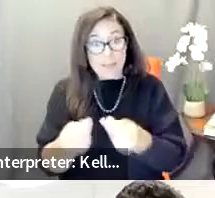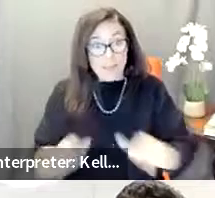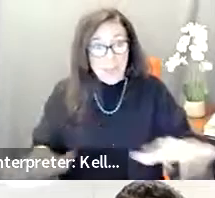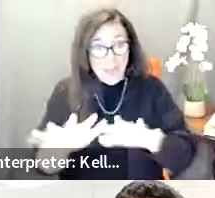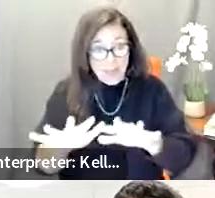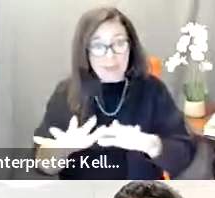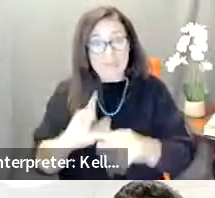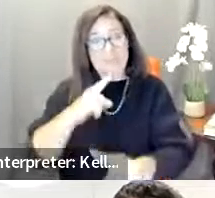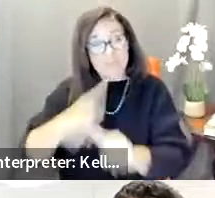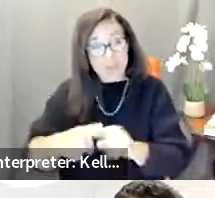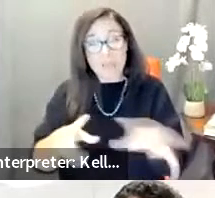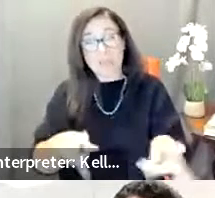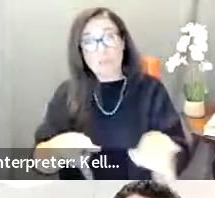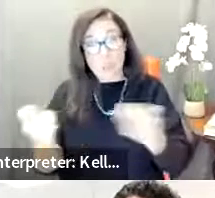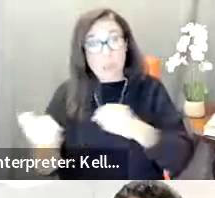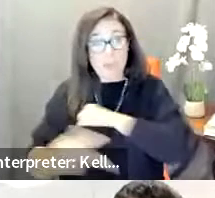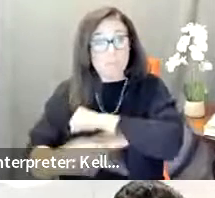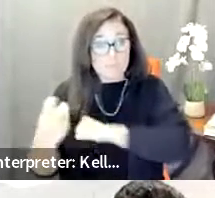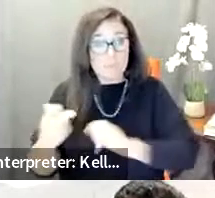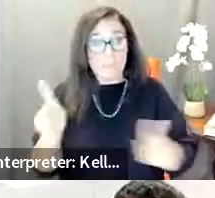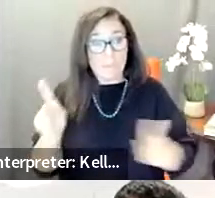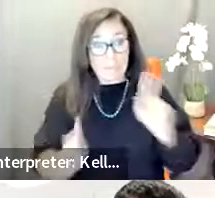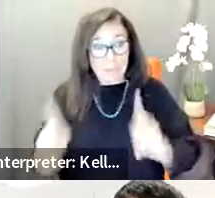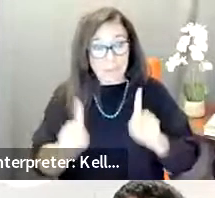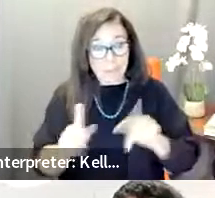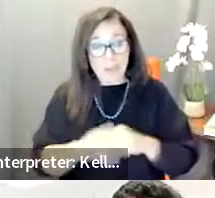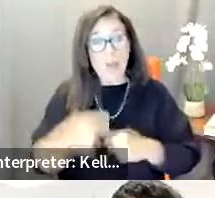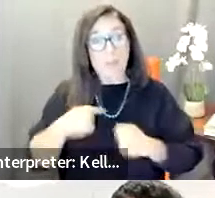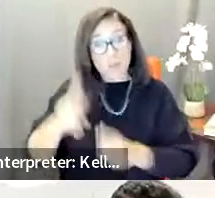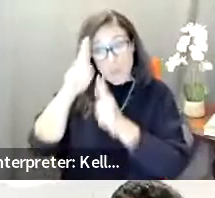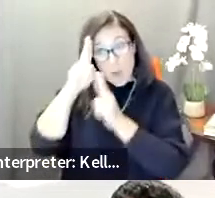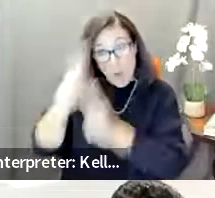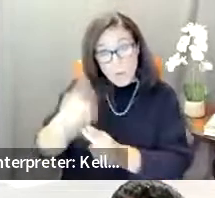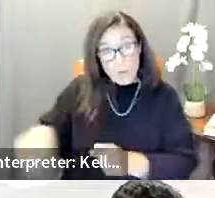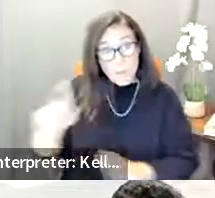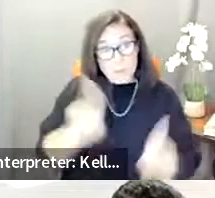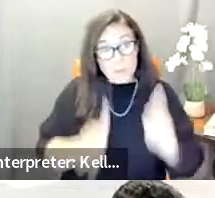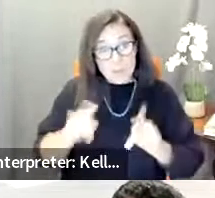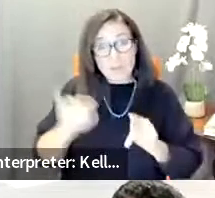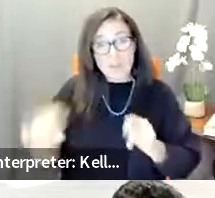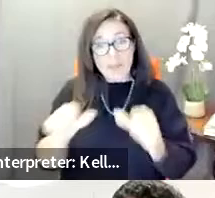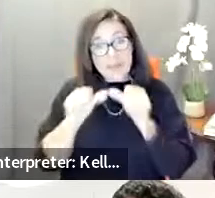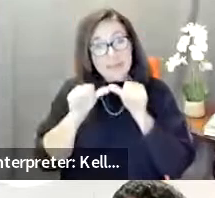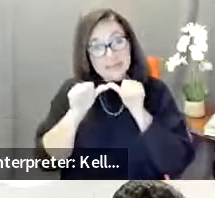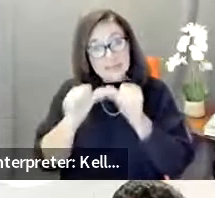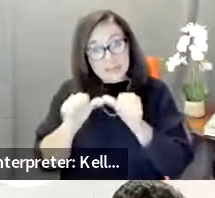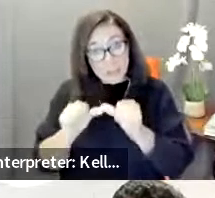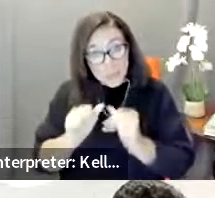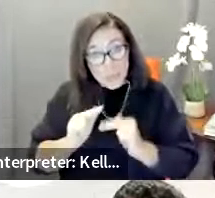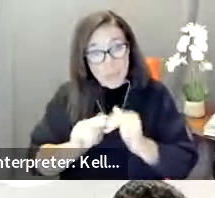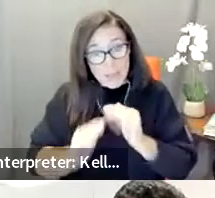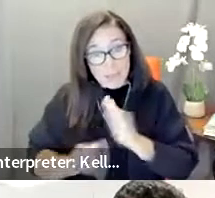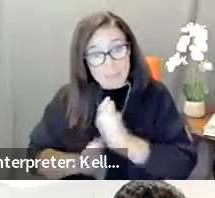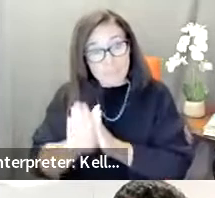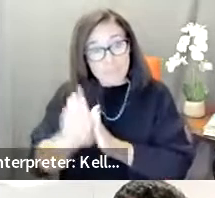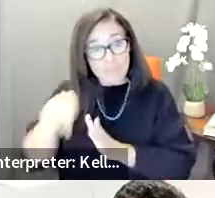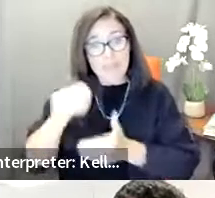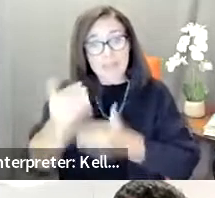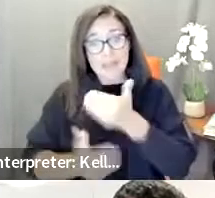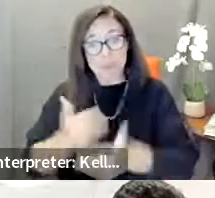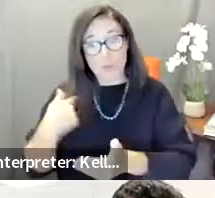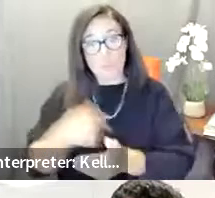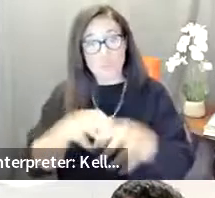and enslaved people that built and continue to build the country that we occupy today. Since we are gathered today in